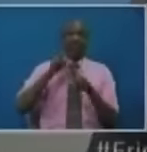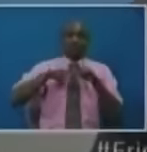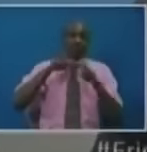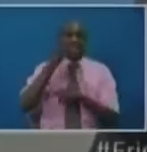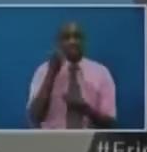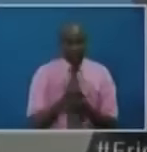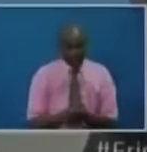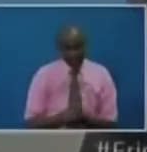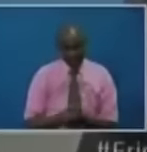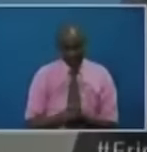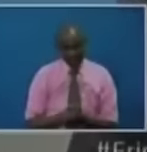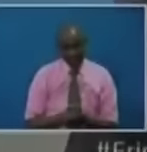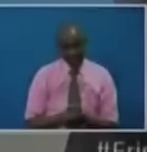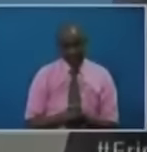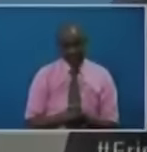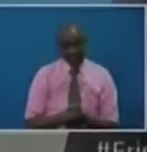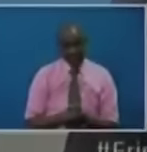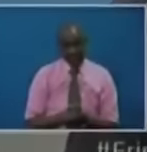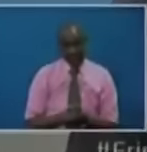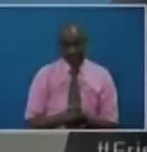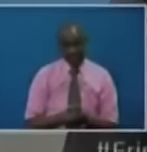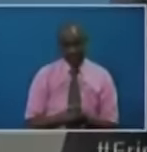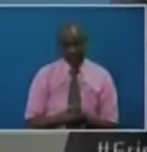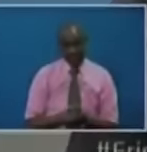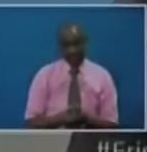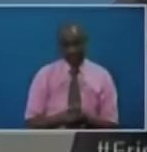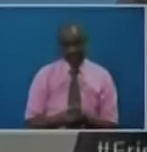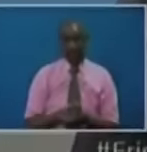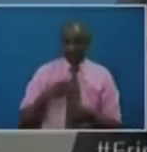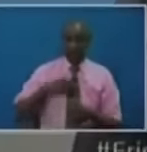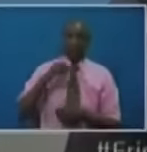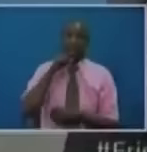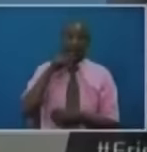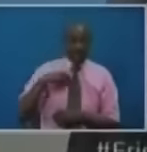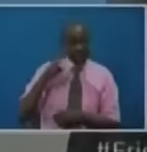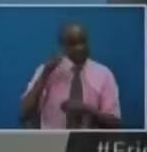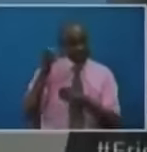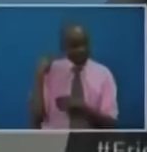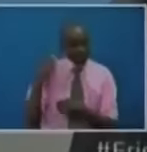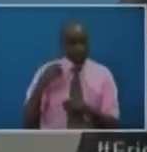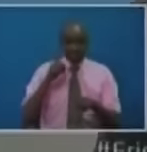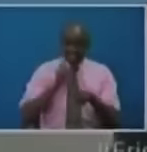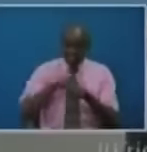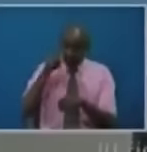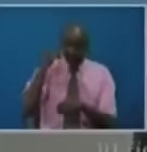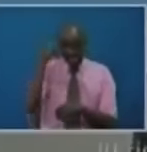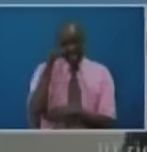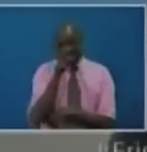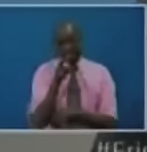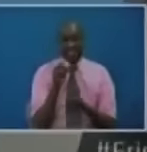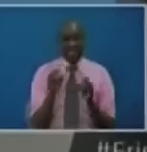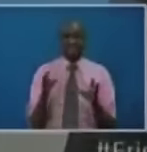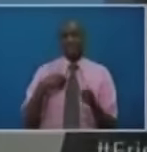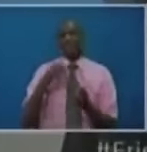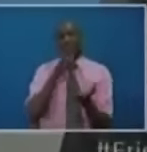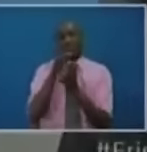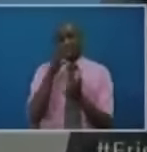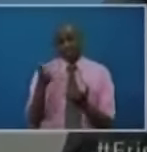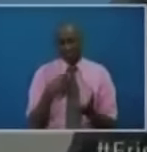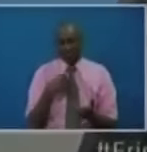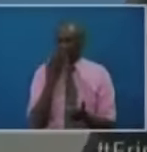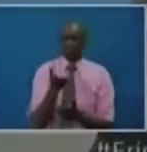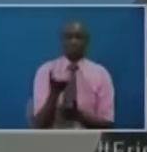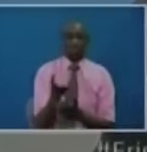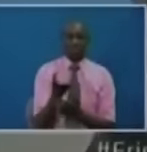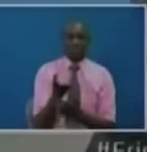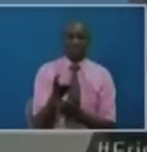you know. That was unfortunate. Yeah. And as I was saying, my parents, in the beginning when I told them about the idea, I know, make people laugh, they're like, oh, you don't need stage,